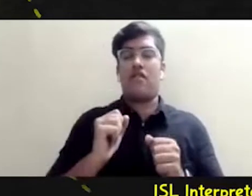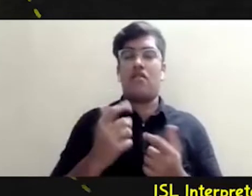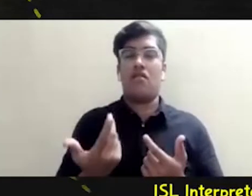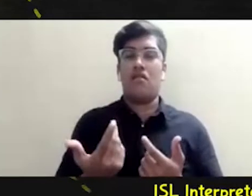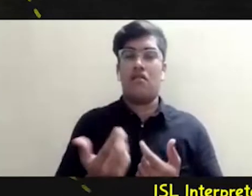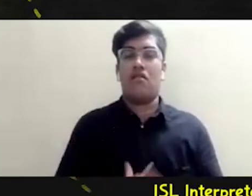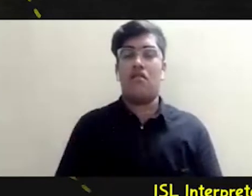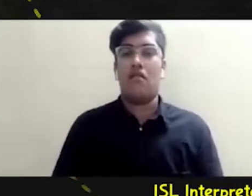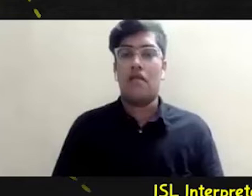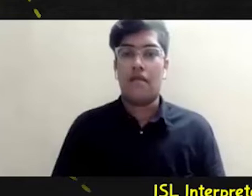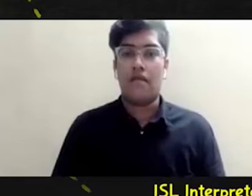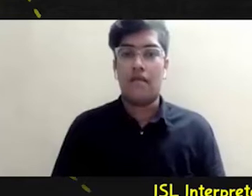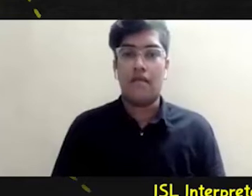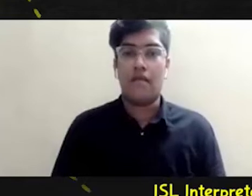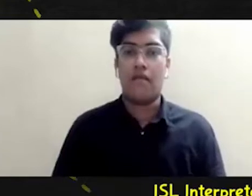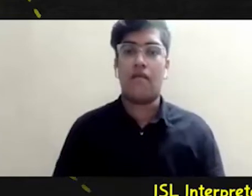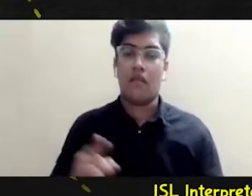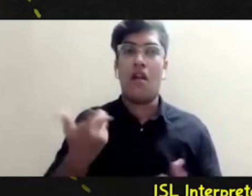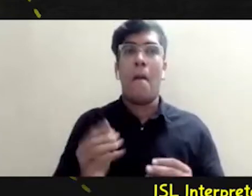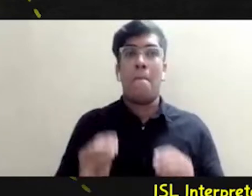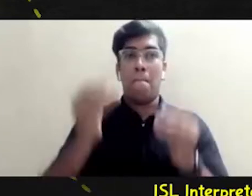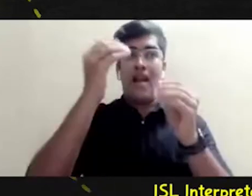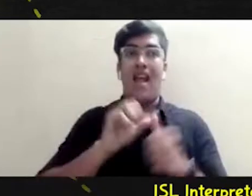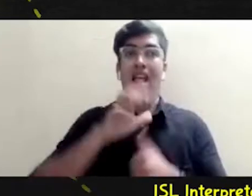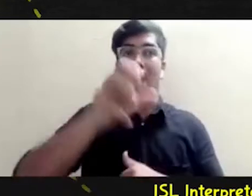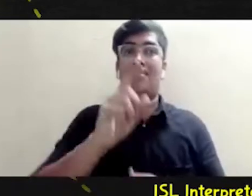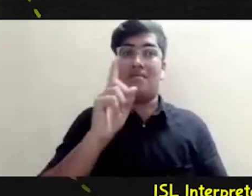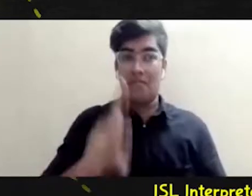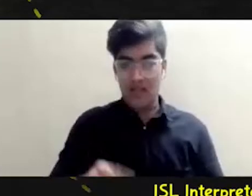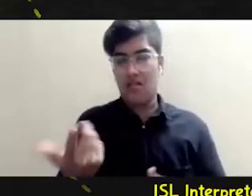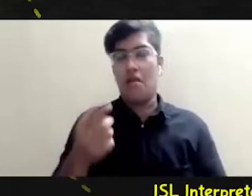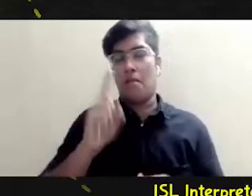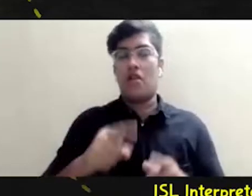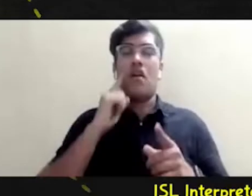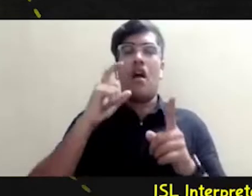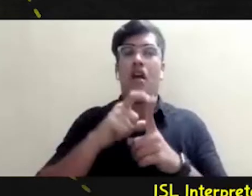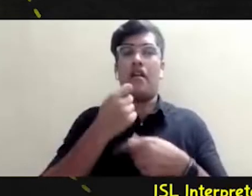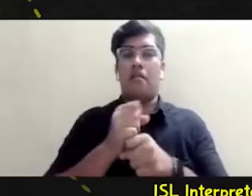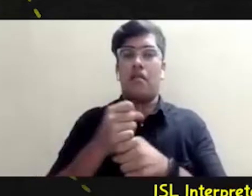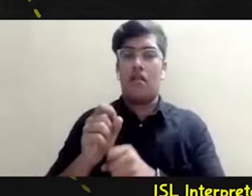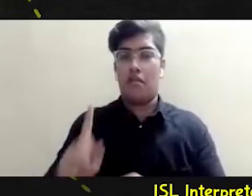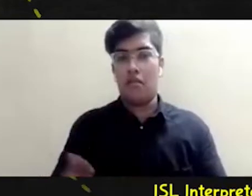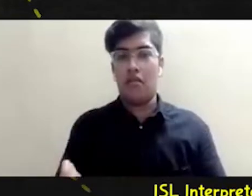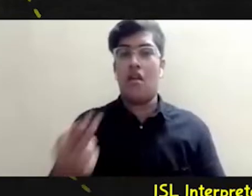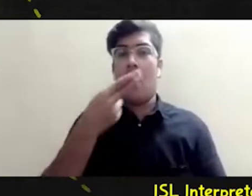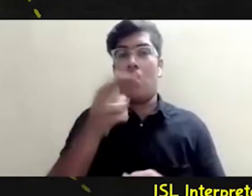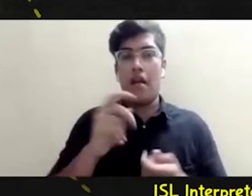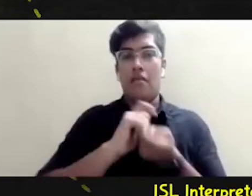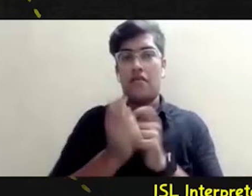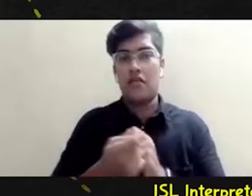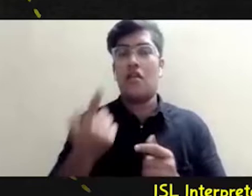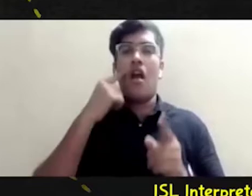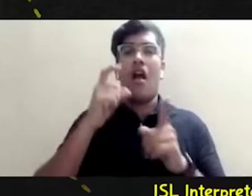right? So to access welfare, transgender persons need to have valid ID documents in their preferred name and self-identified